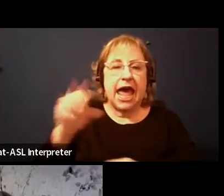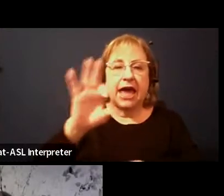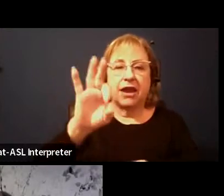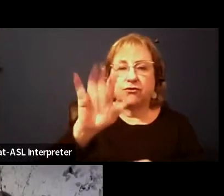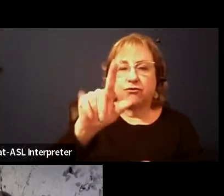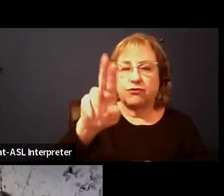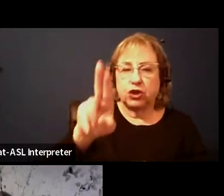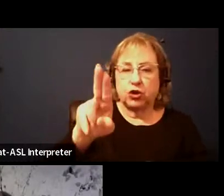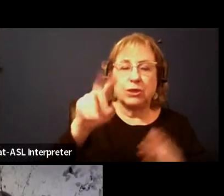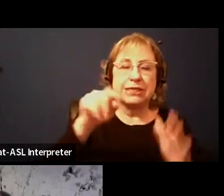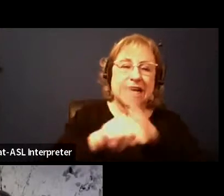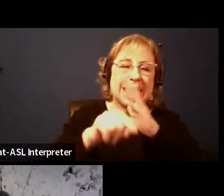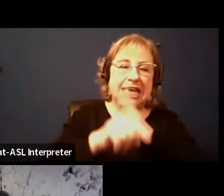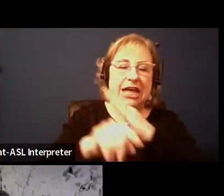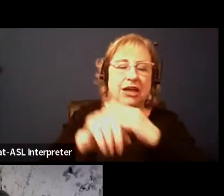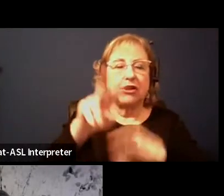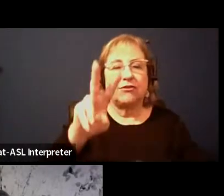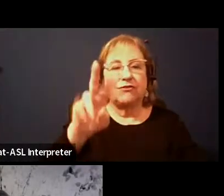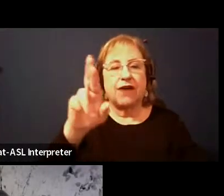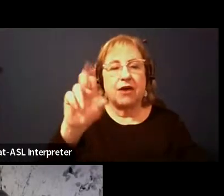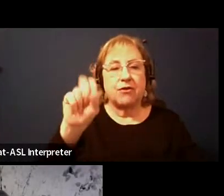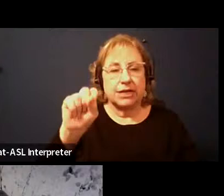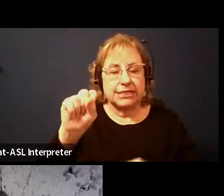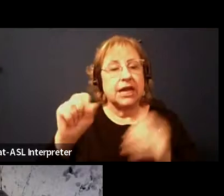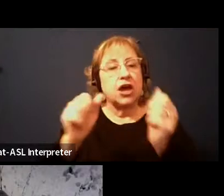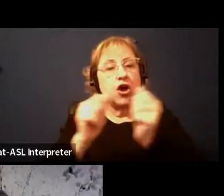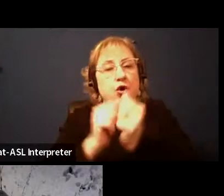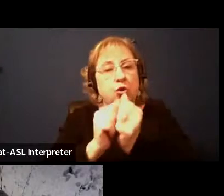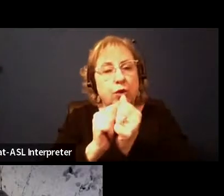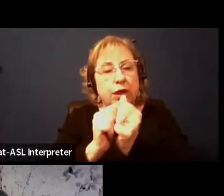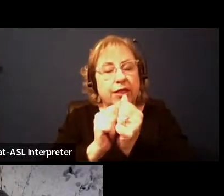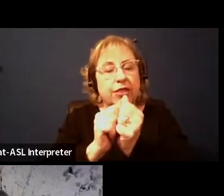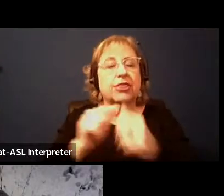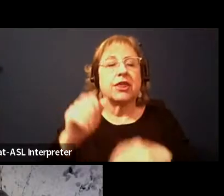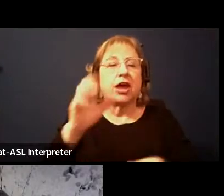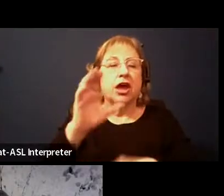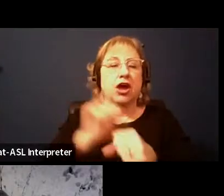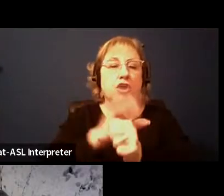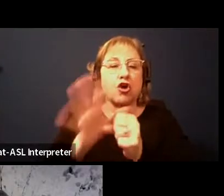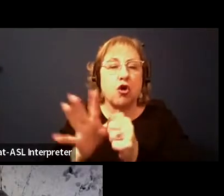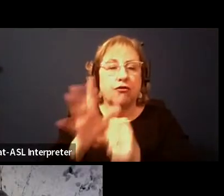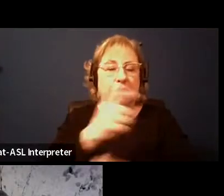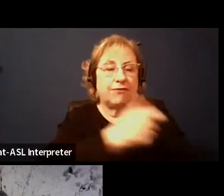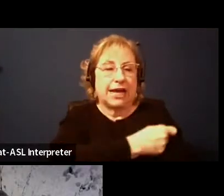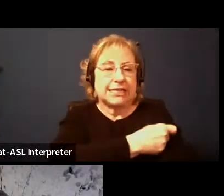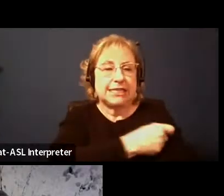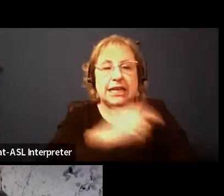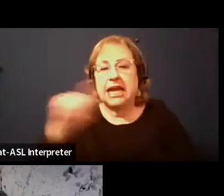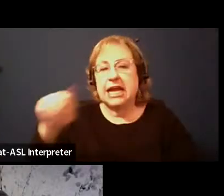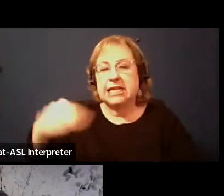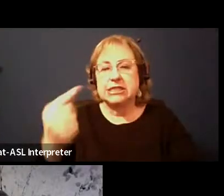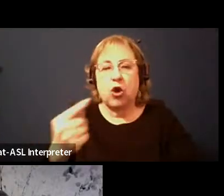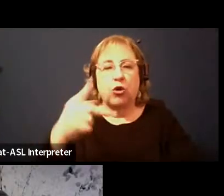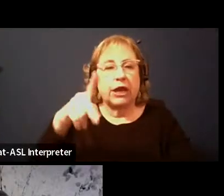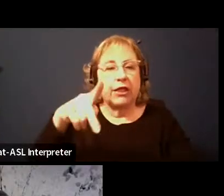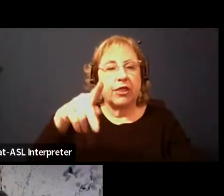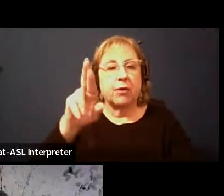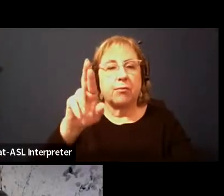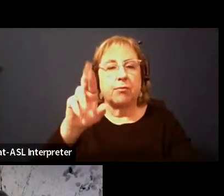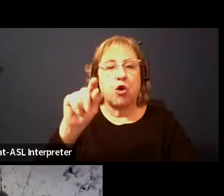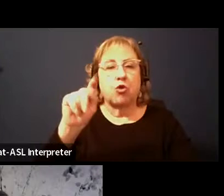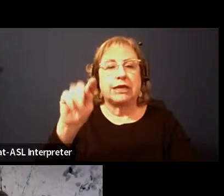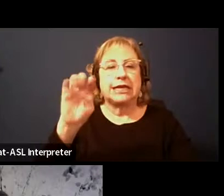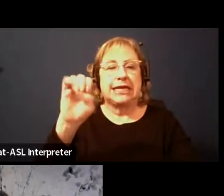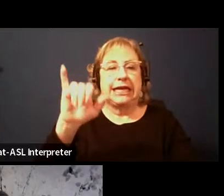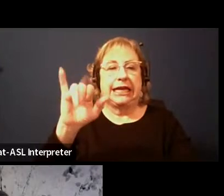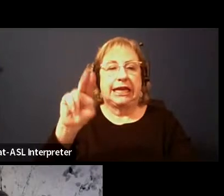the case of COVID vaccines, they're little proteins, just proteins or from the